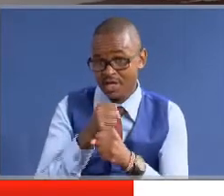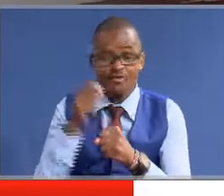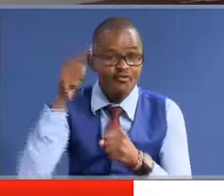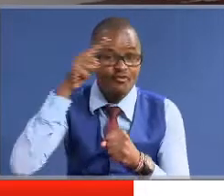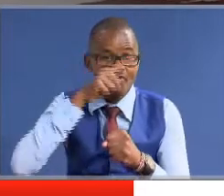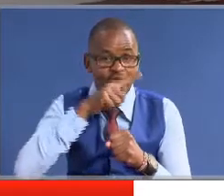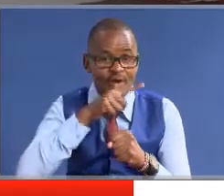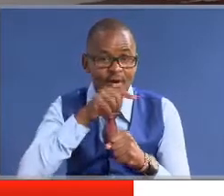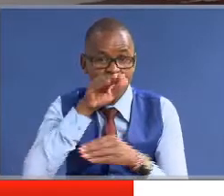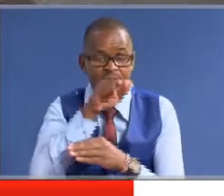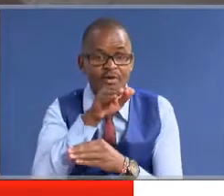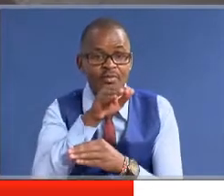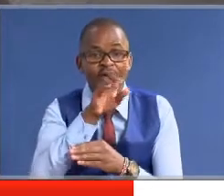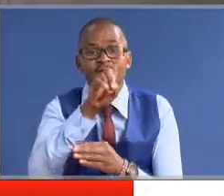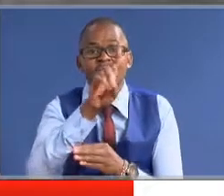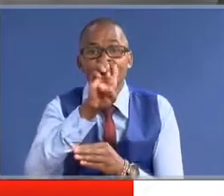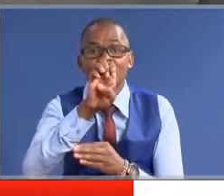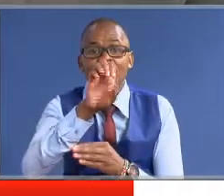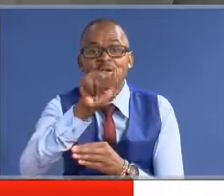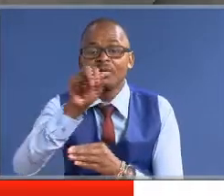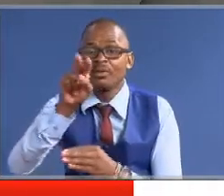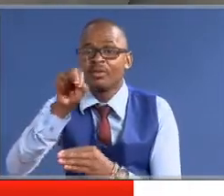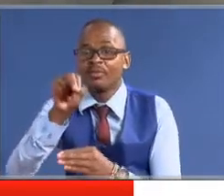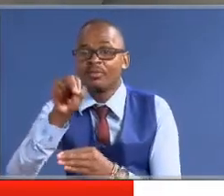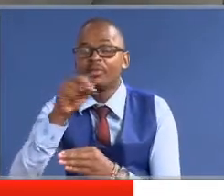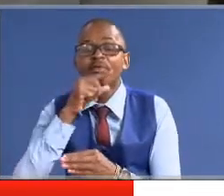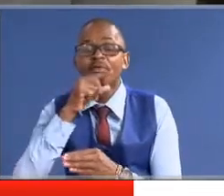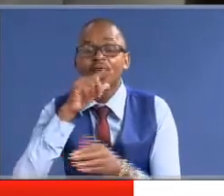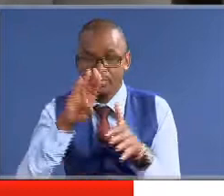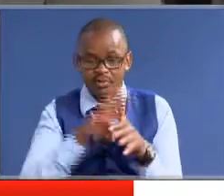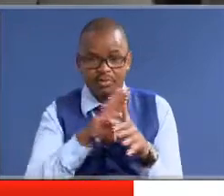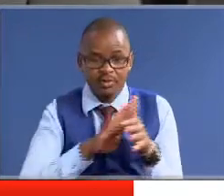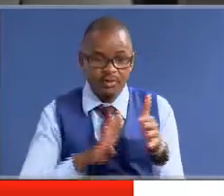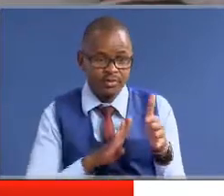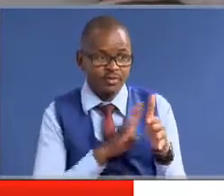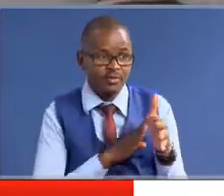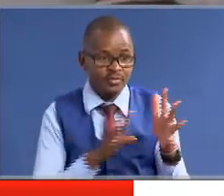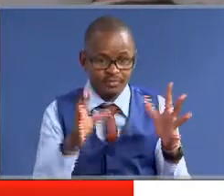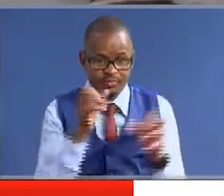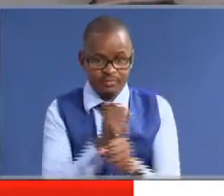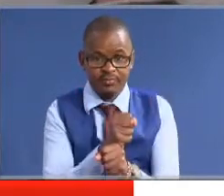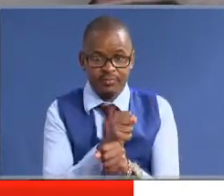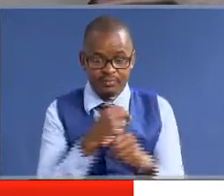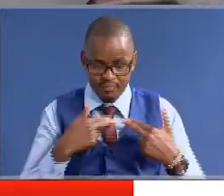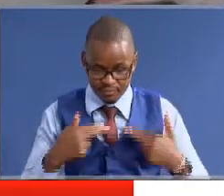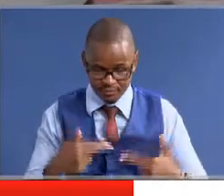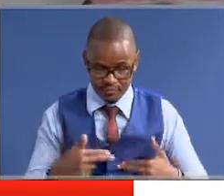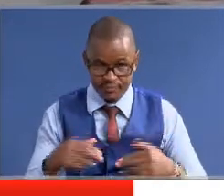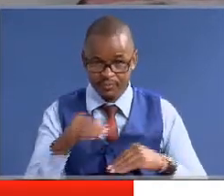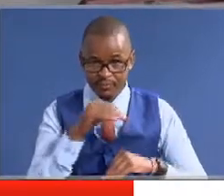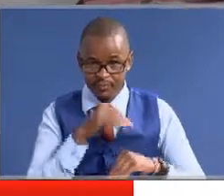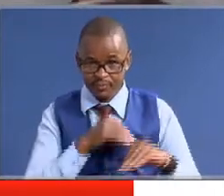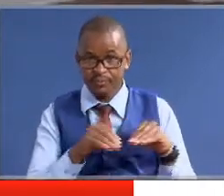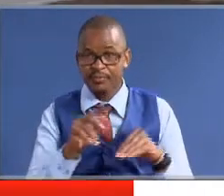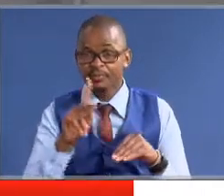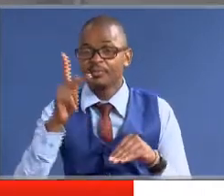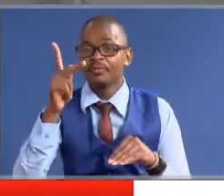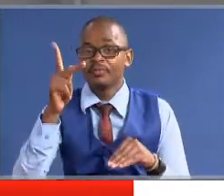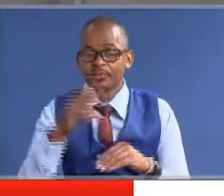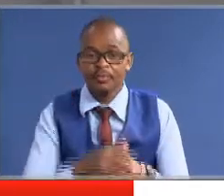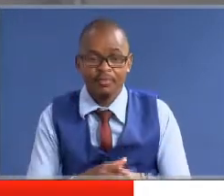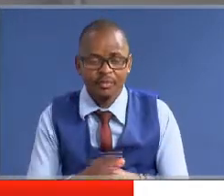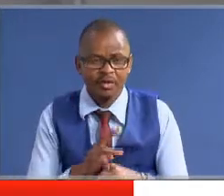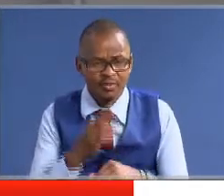asked to be a deacon. Currently, he is a member of the Board of Association of Physical Disability of Kenya.